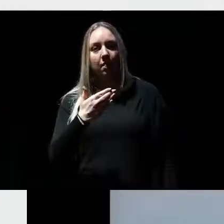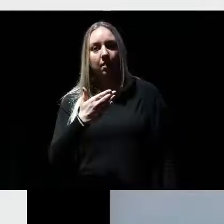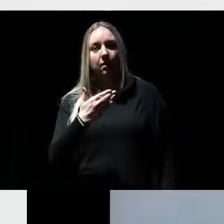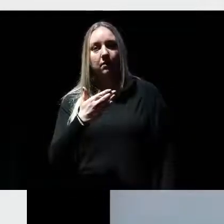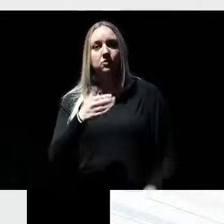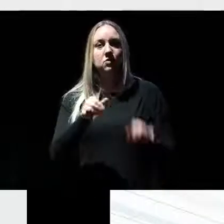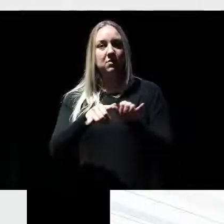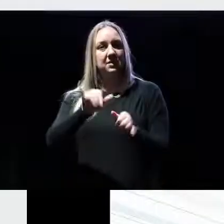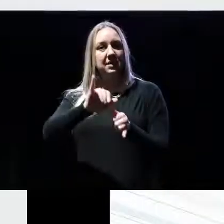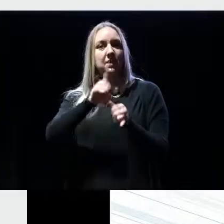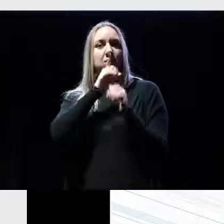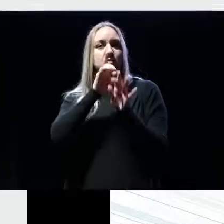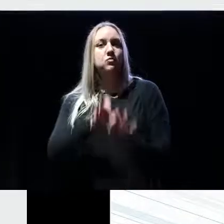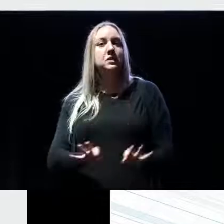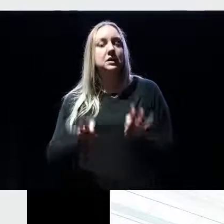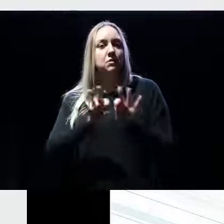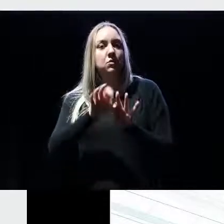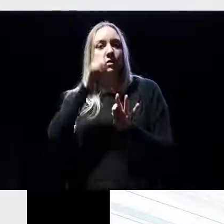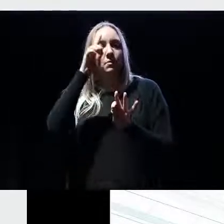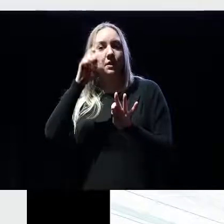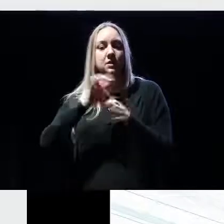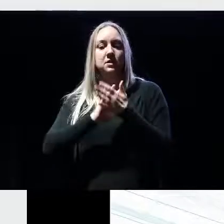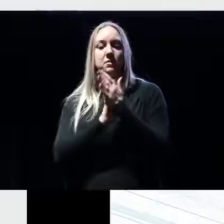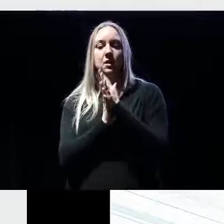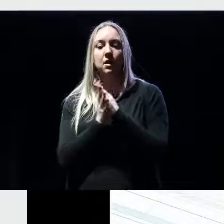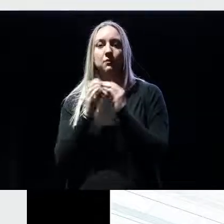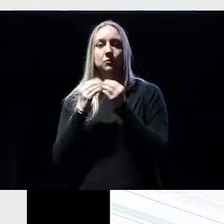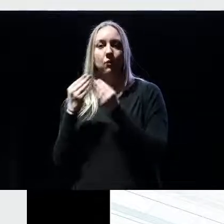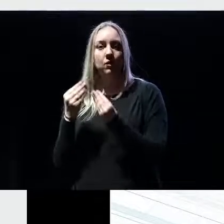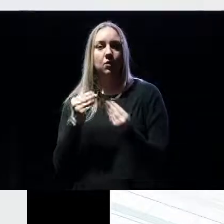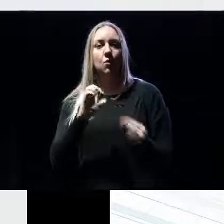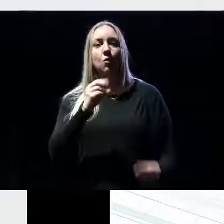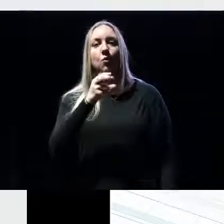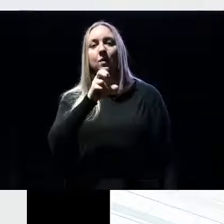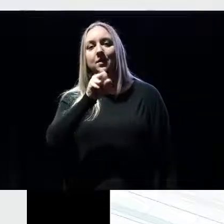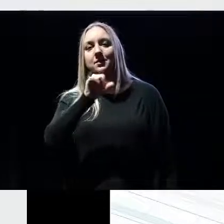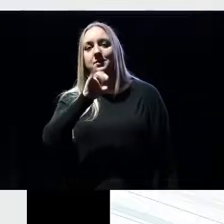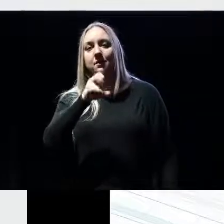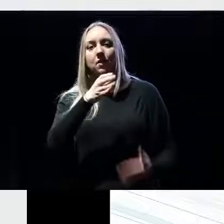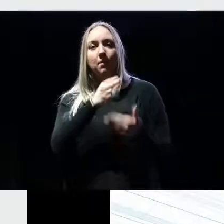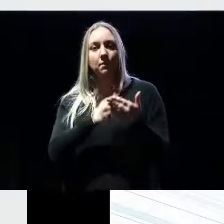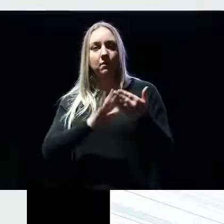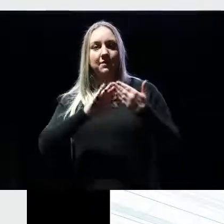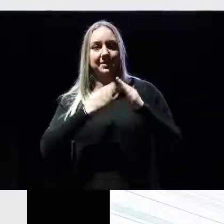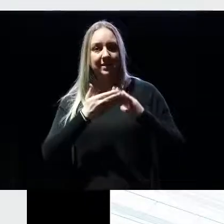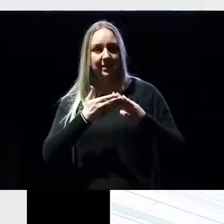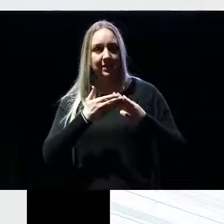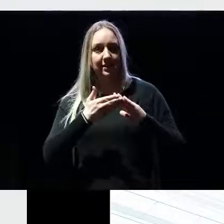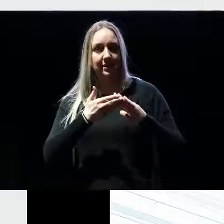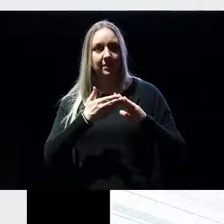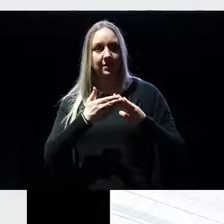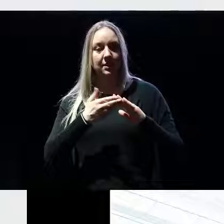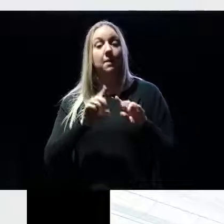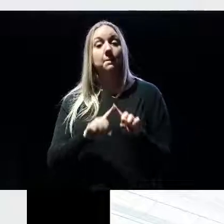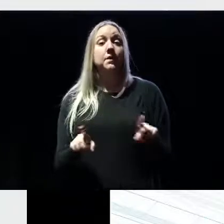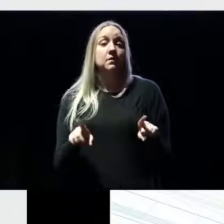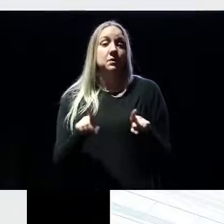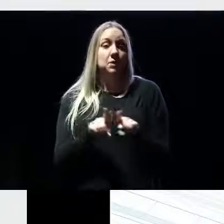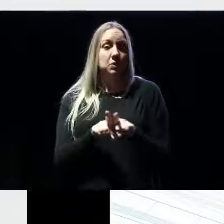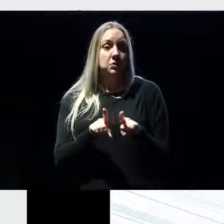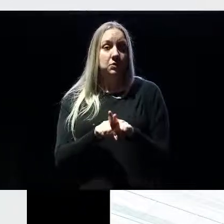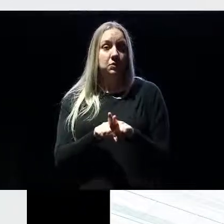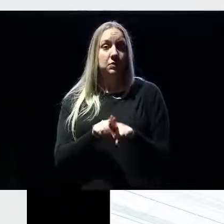starts to become a more integral part of the city scene. But it also works at a